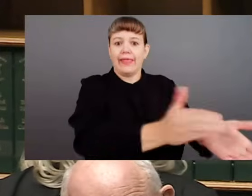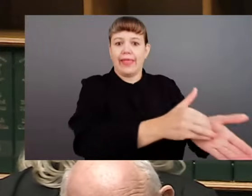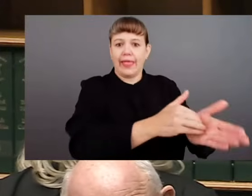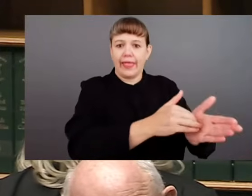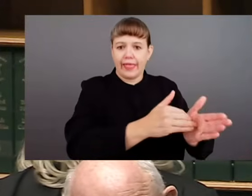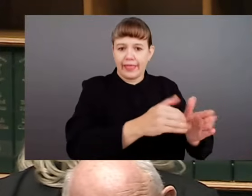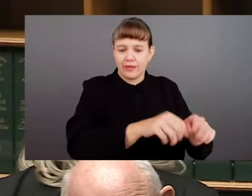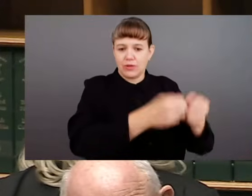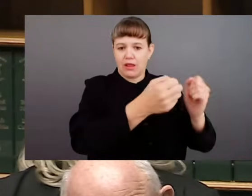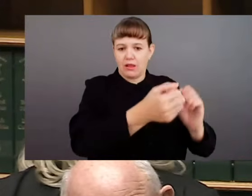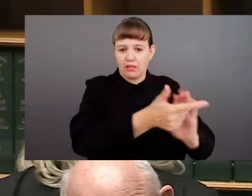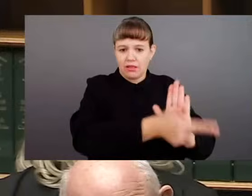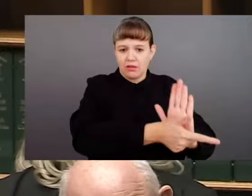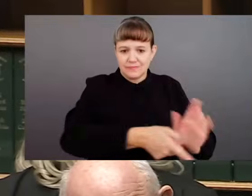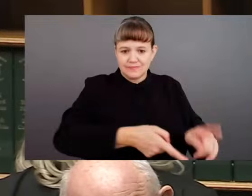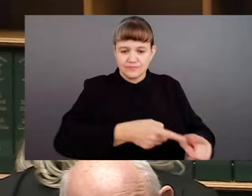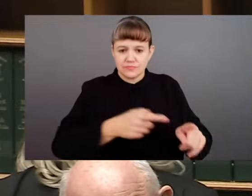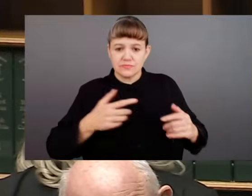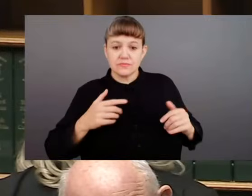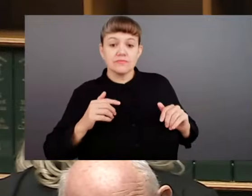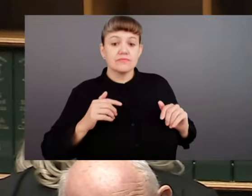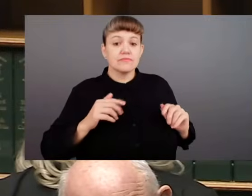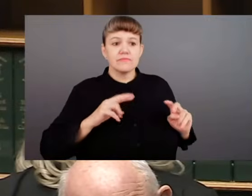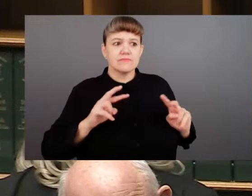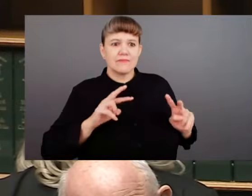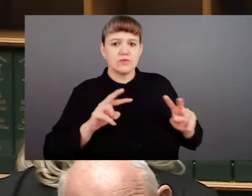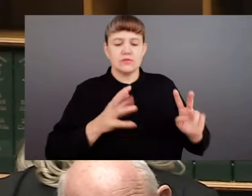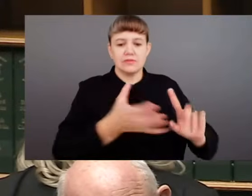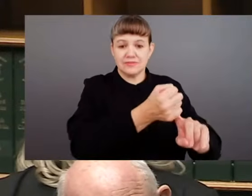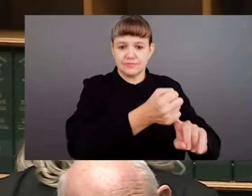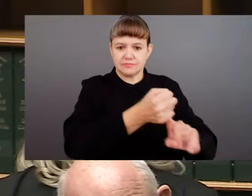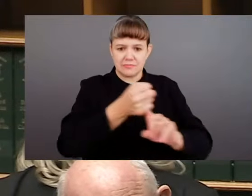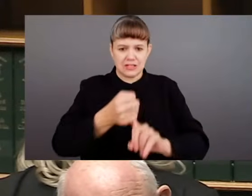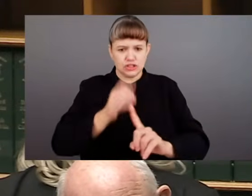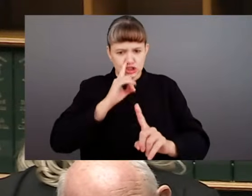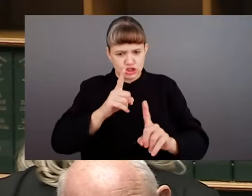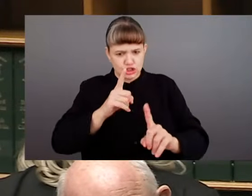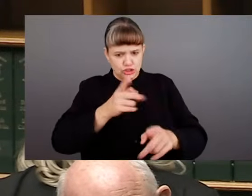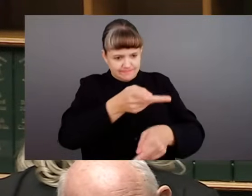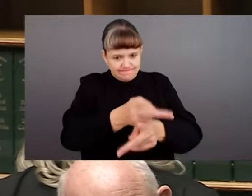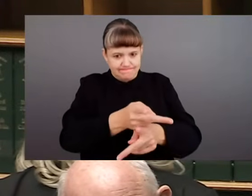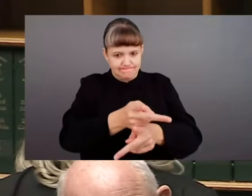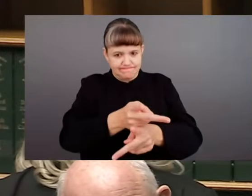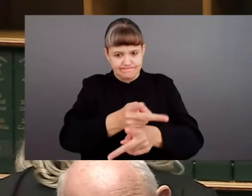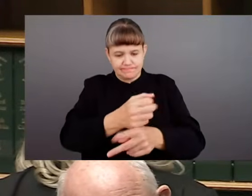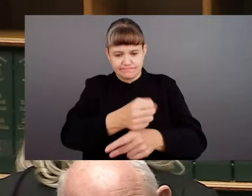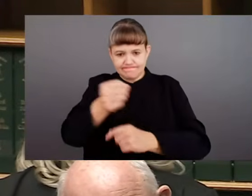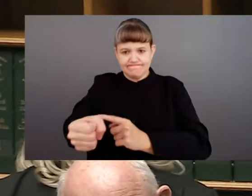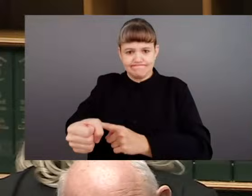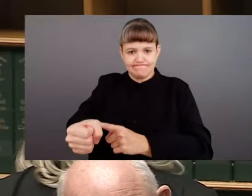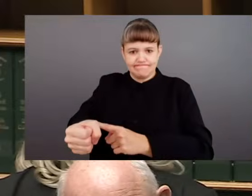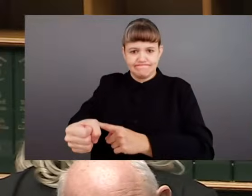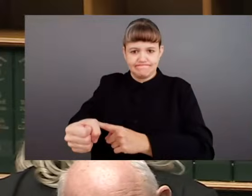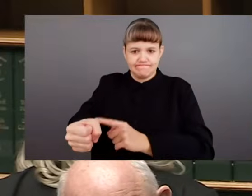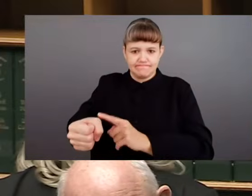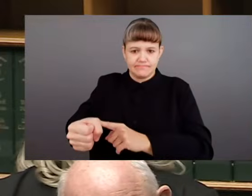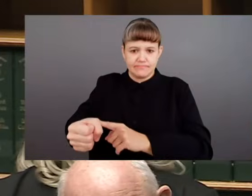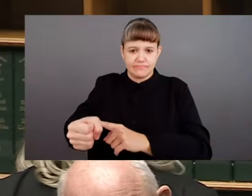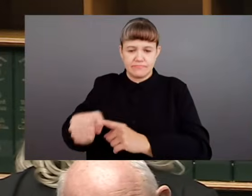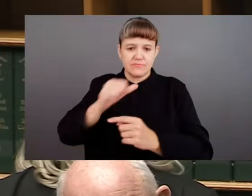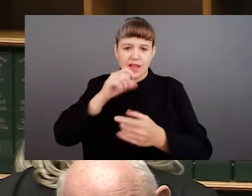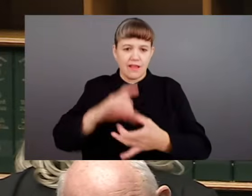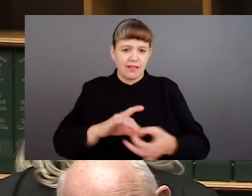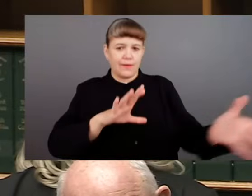to respond, to keep businesses, to keep people safe. Mr. Speaker, next week I'm headed along with the Solicitor